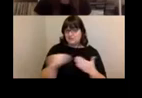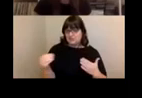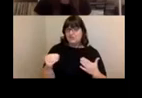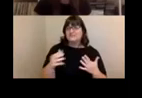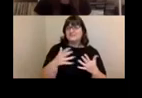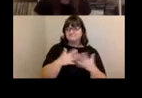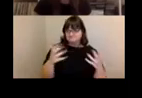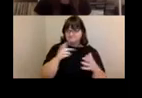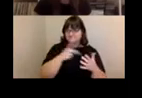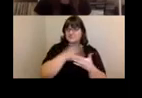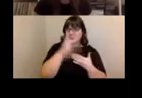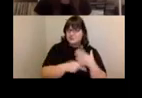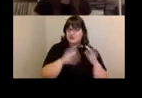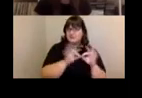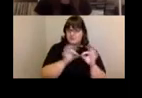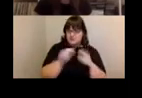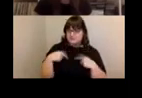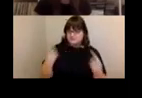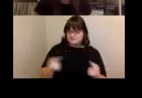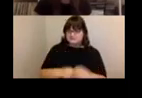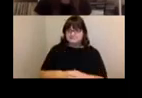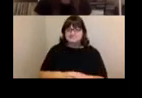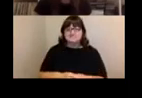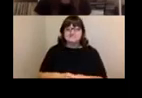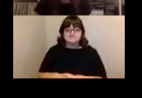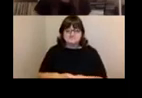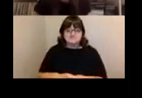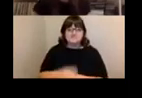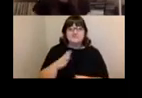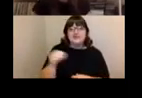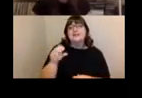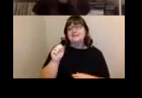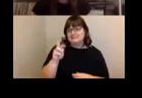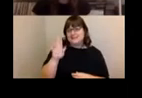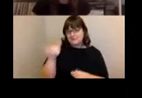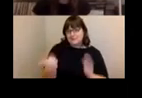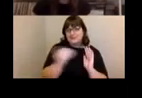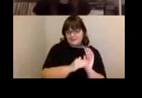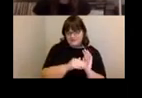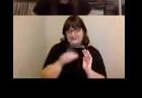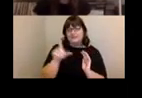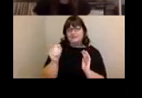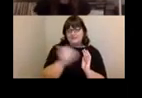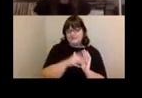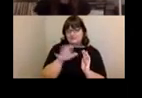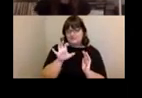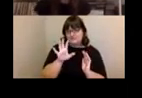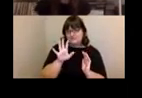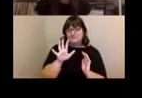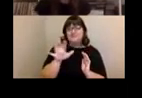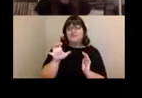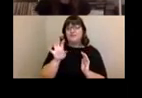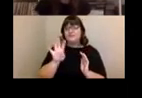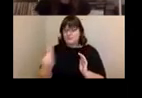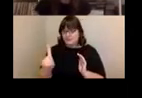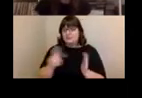have a few costs there. And the programming salary again at $20,541. So our total artistic expenses